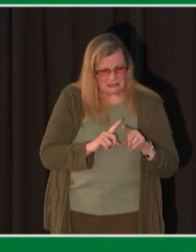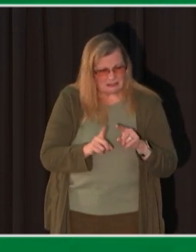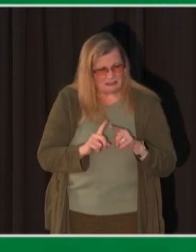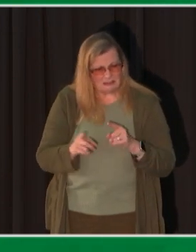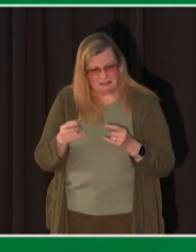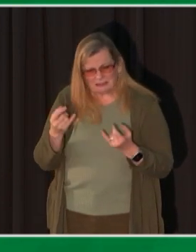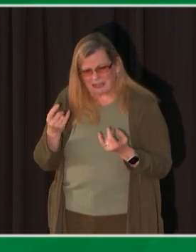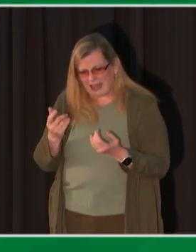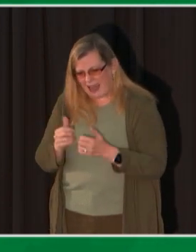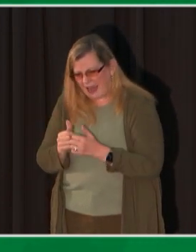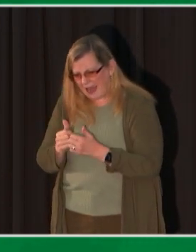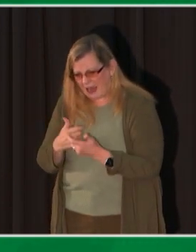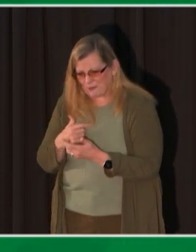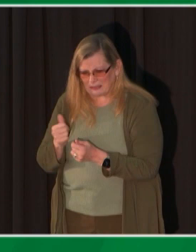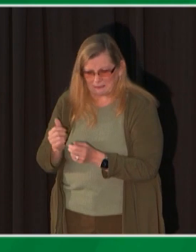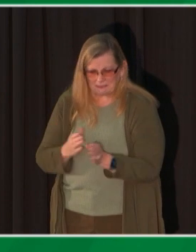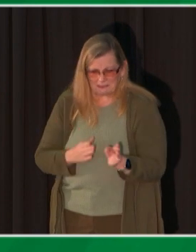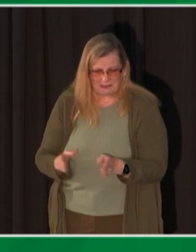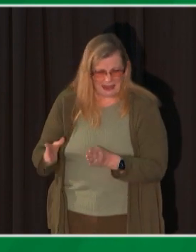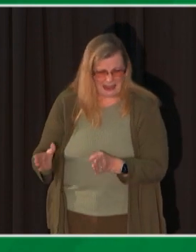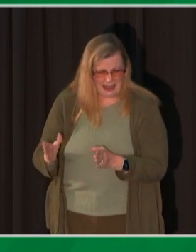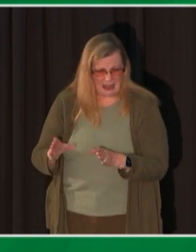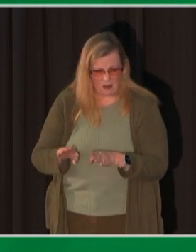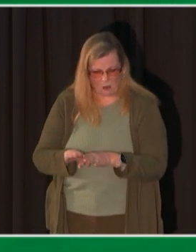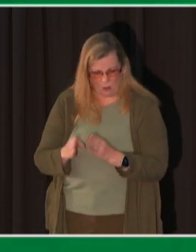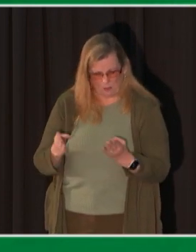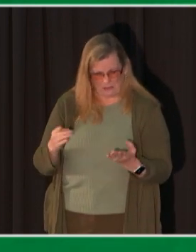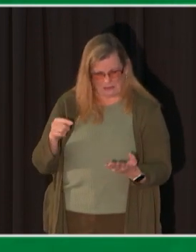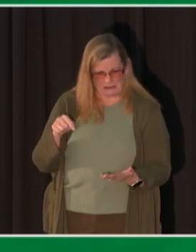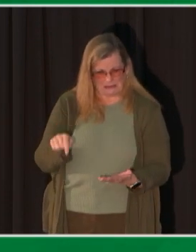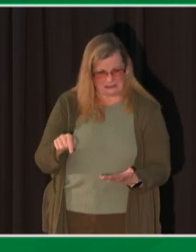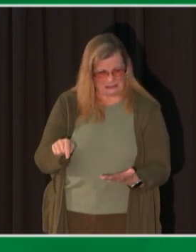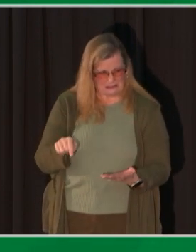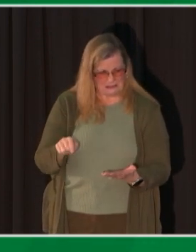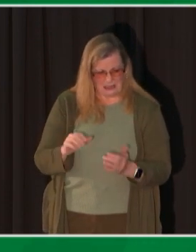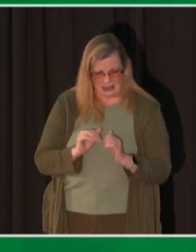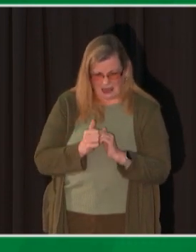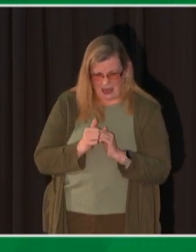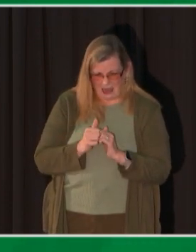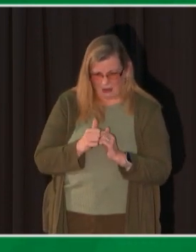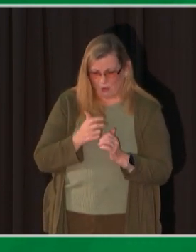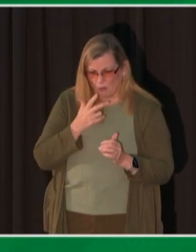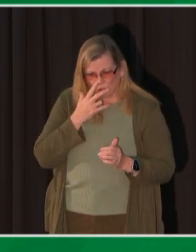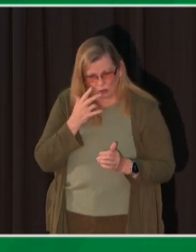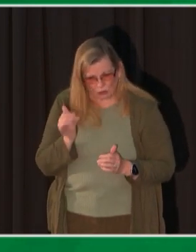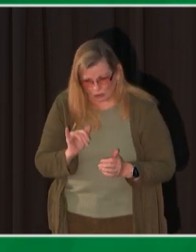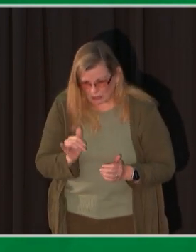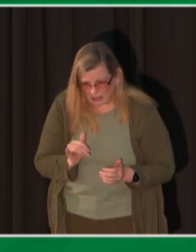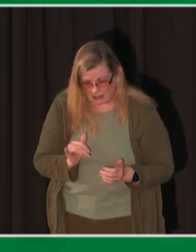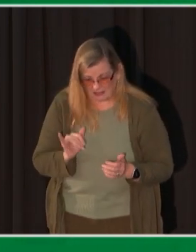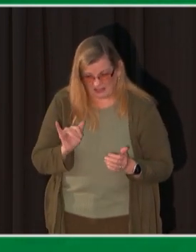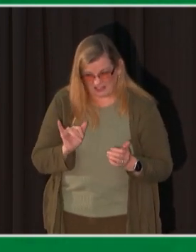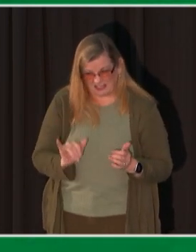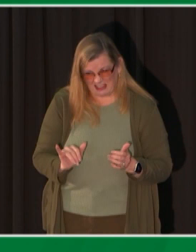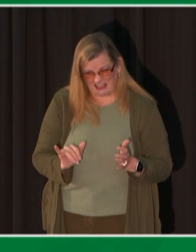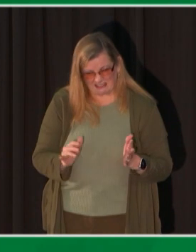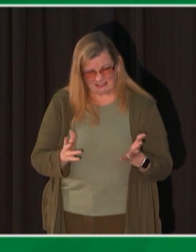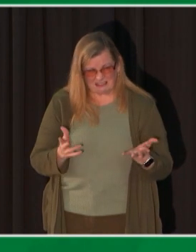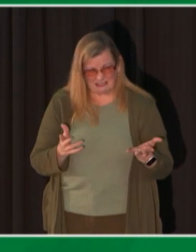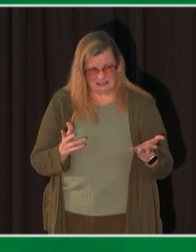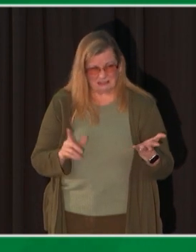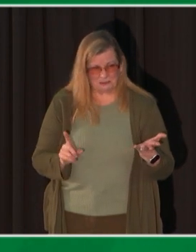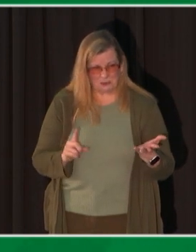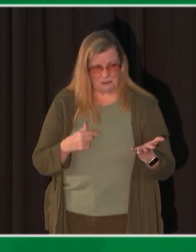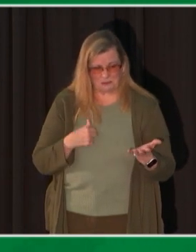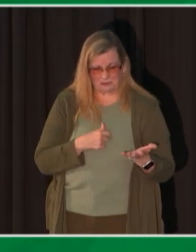about how we reopen the city. And I think that it is also good, what this